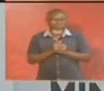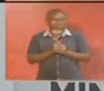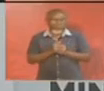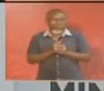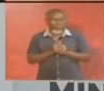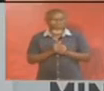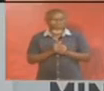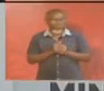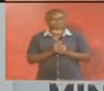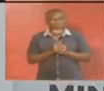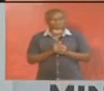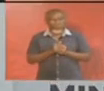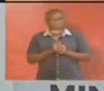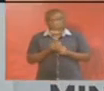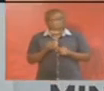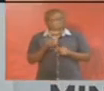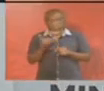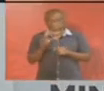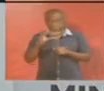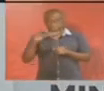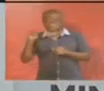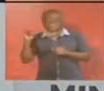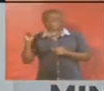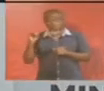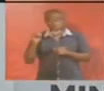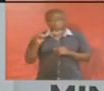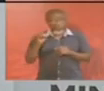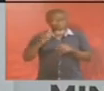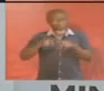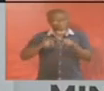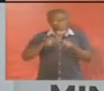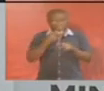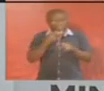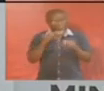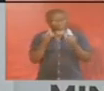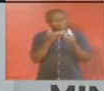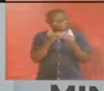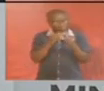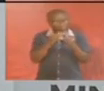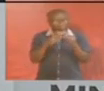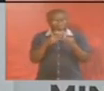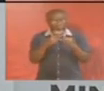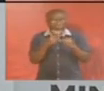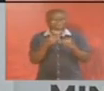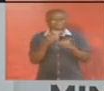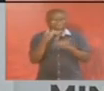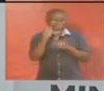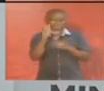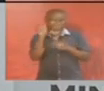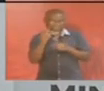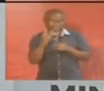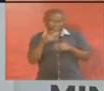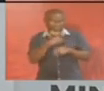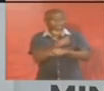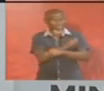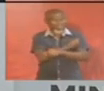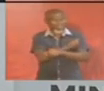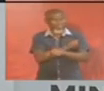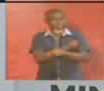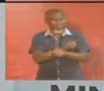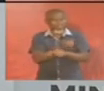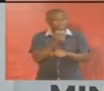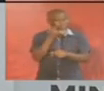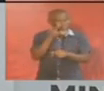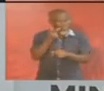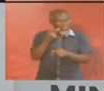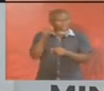terms of what I said about the AstraZeneca vaccine. So it seems like a similar concern is happening in the US, and they would have held on the Johnson &